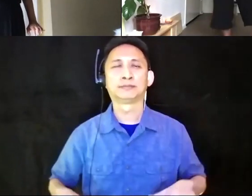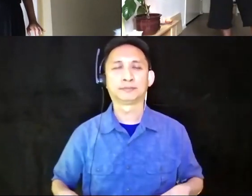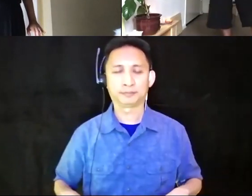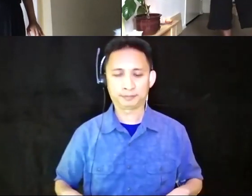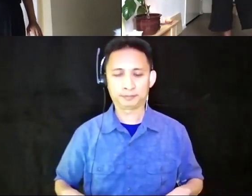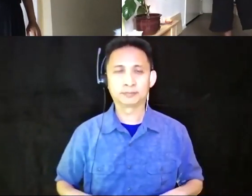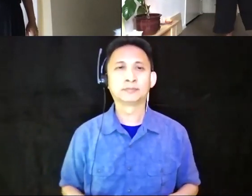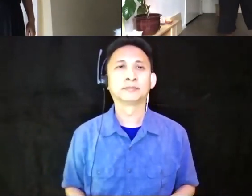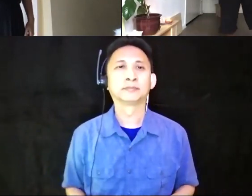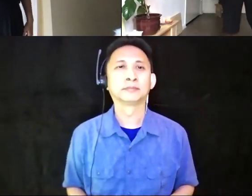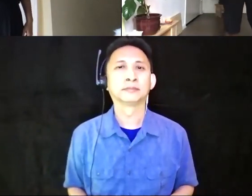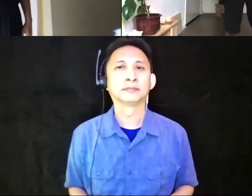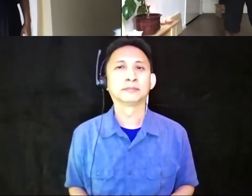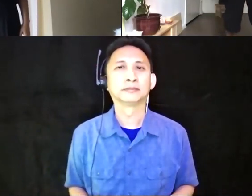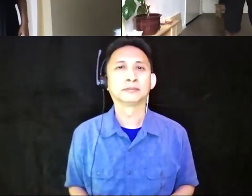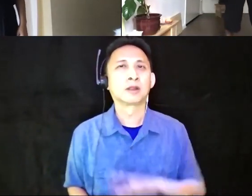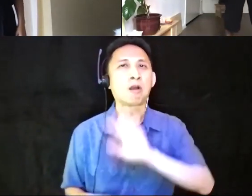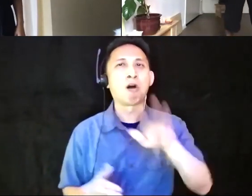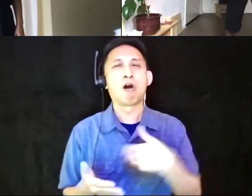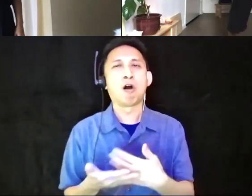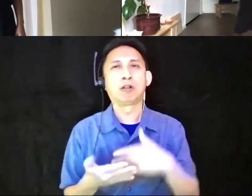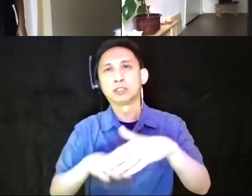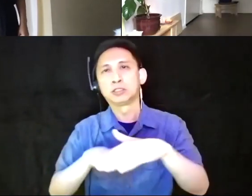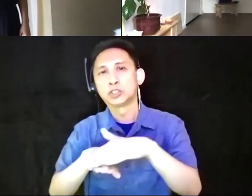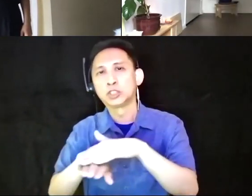So after all of these slow